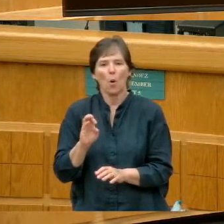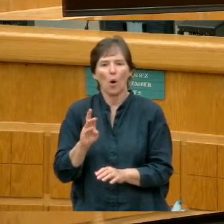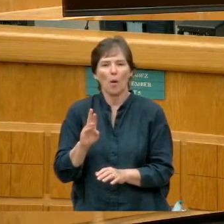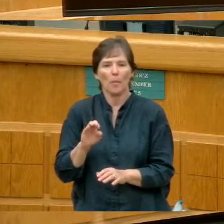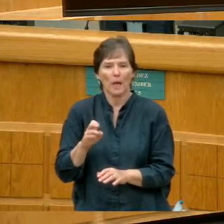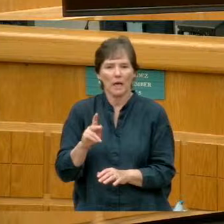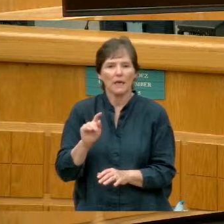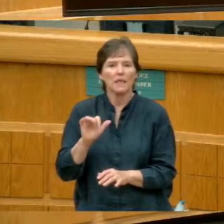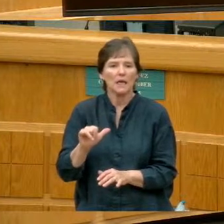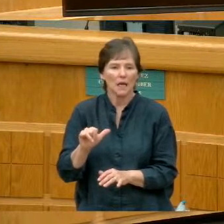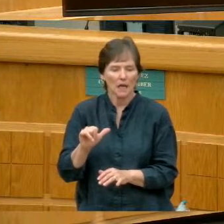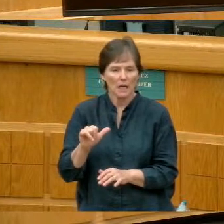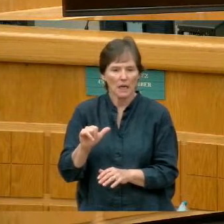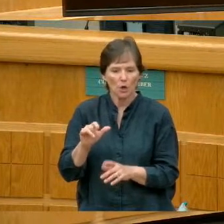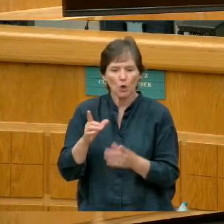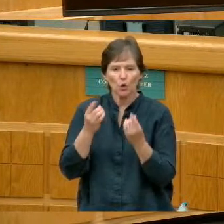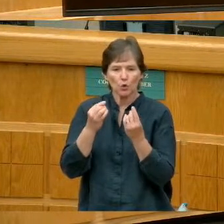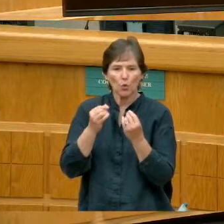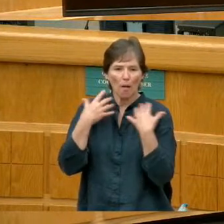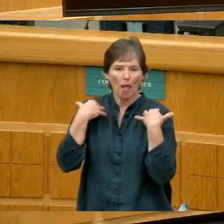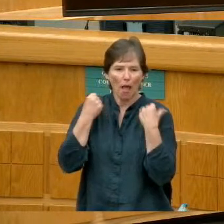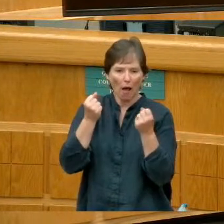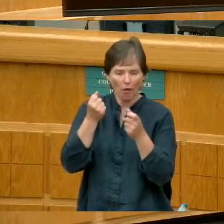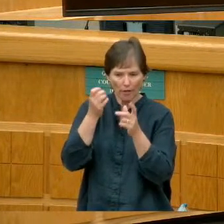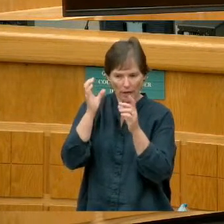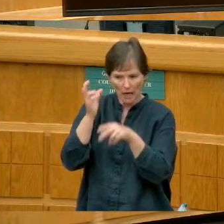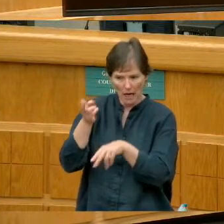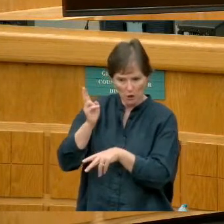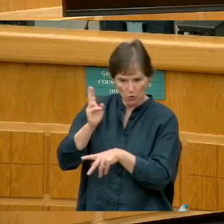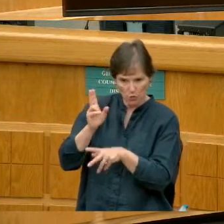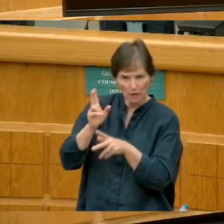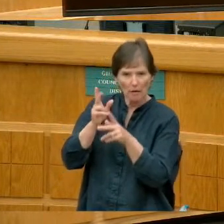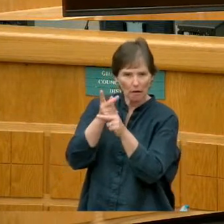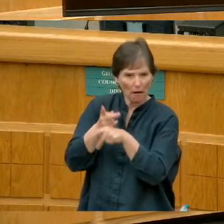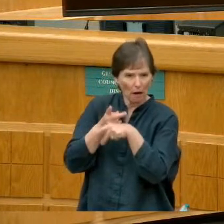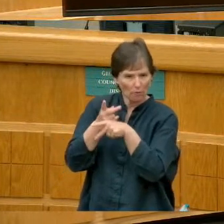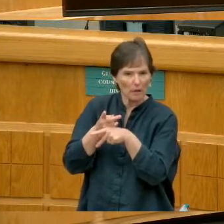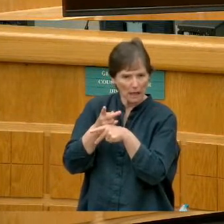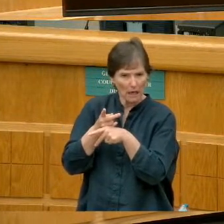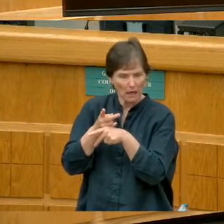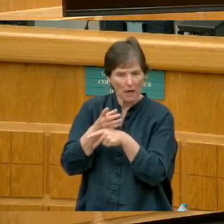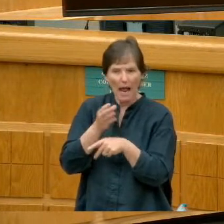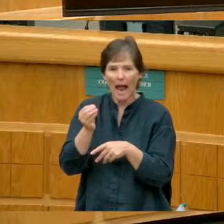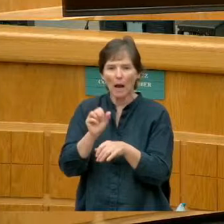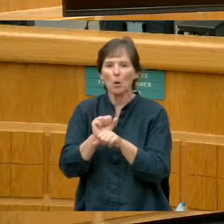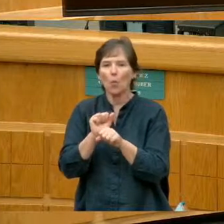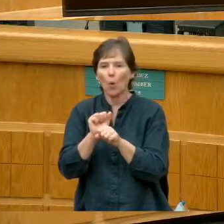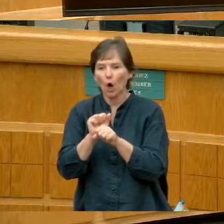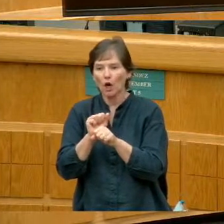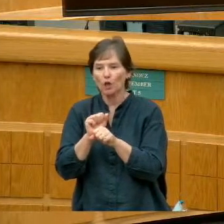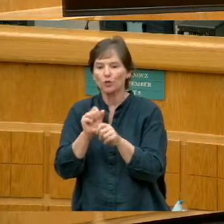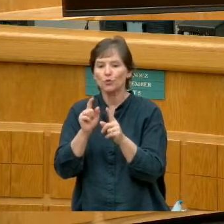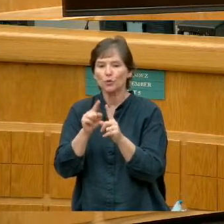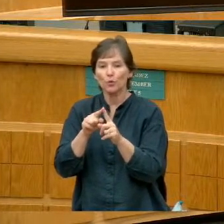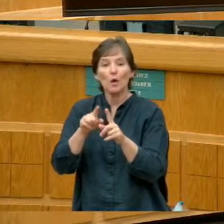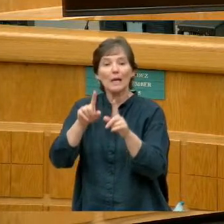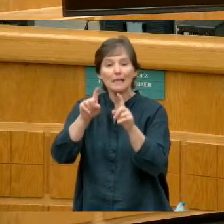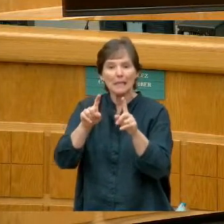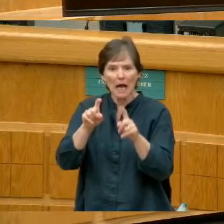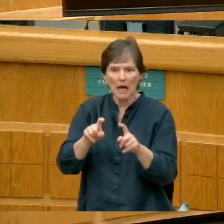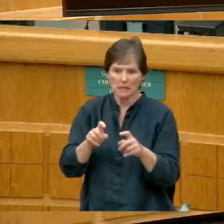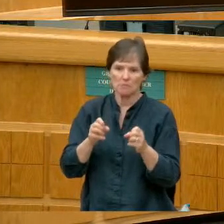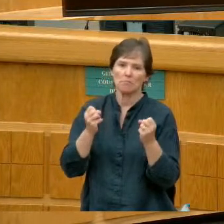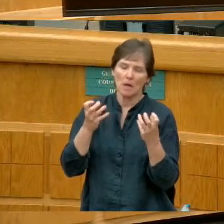history, that they've gotten testing. But we are working towards testing hundreds of staff members. I don't have the